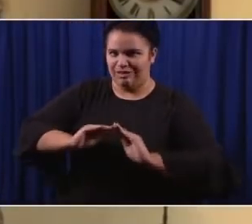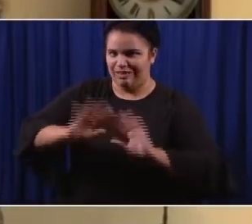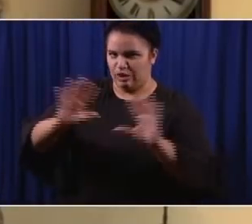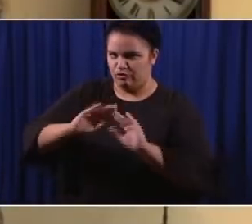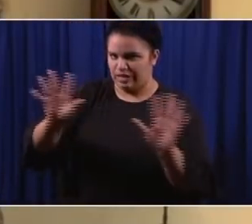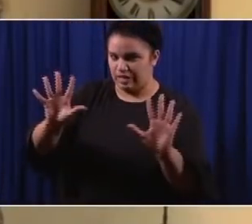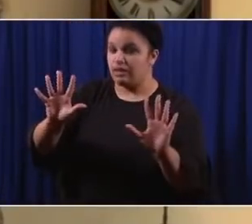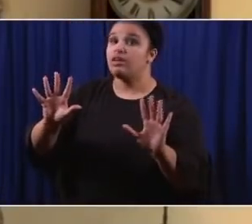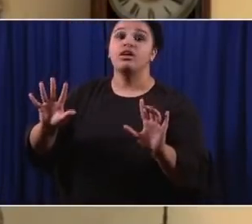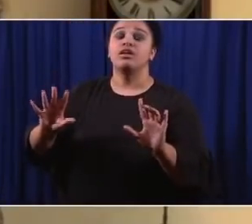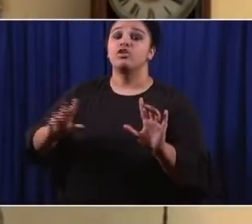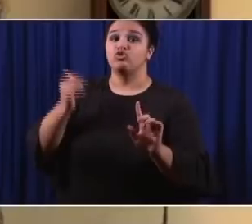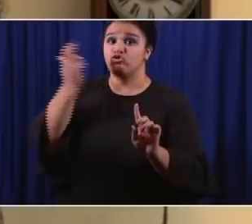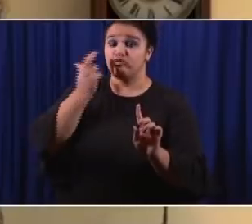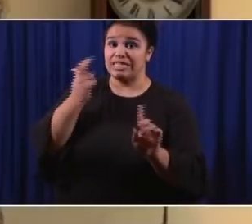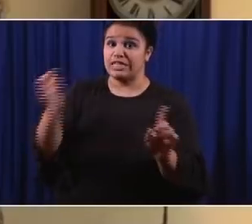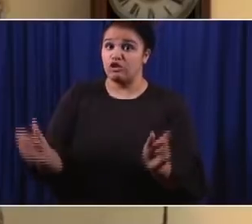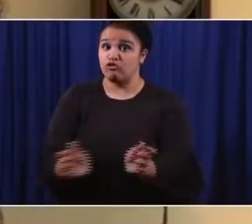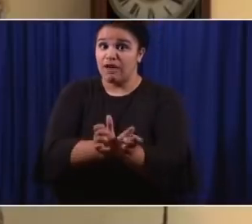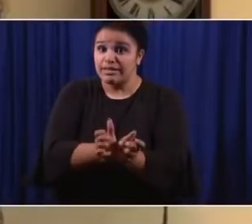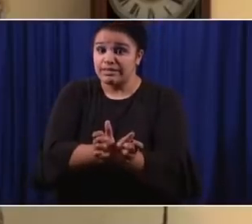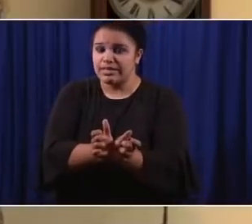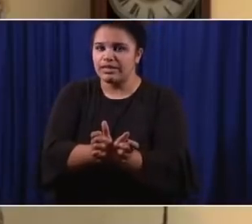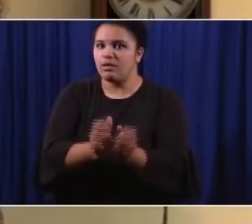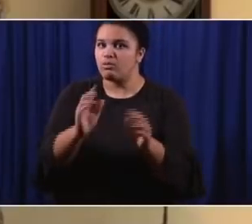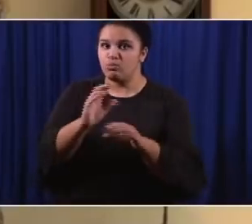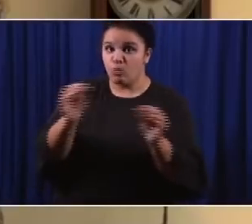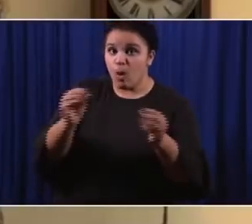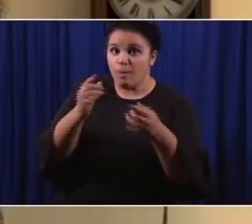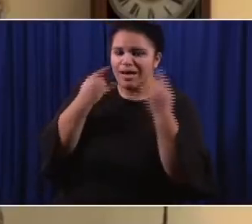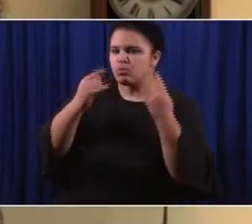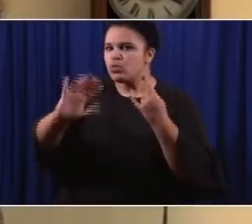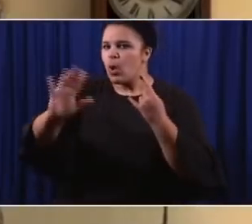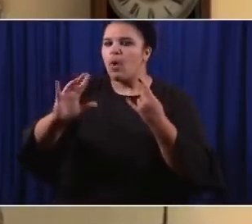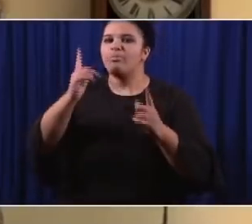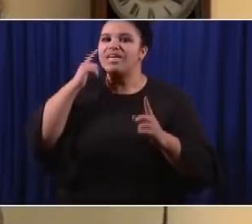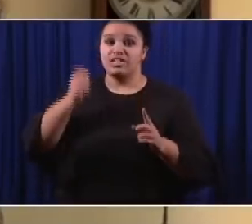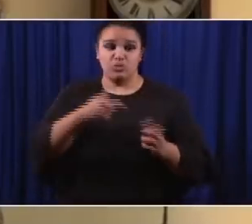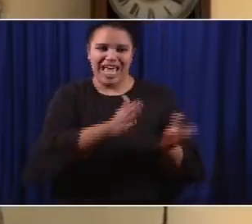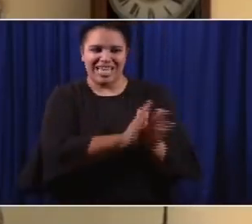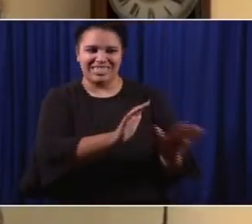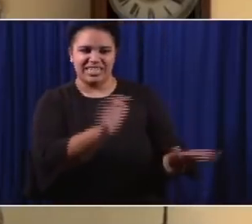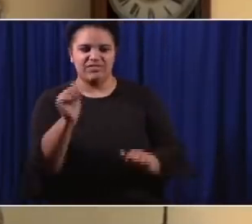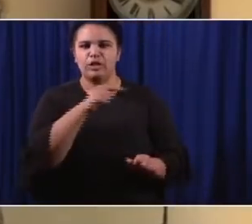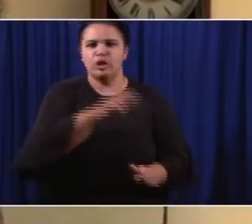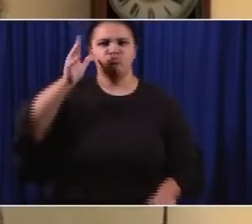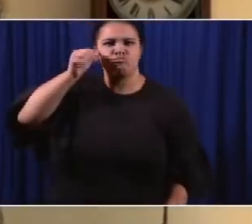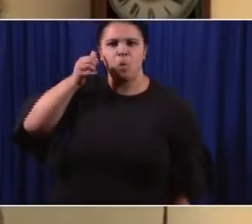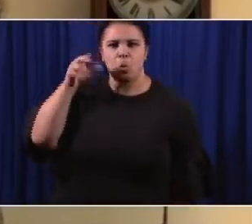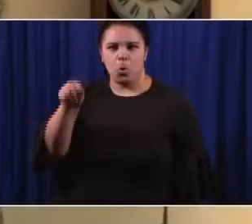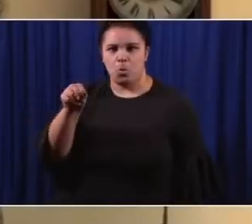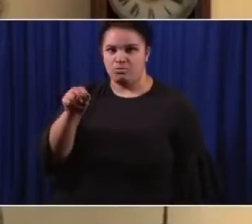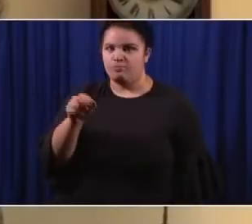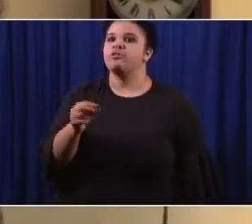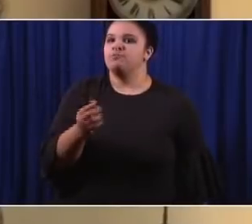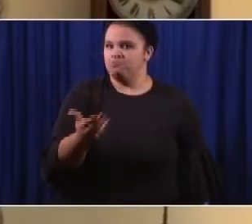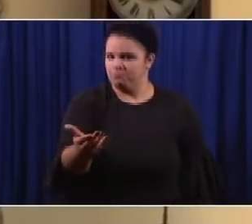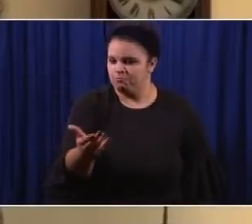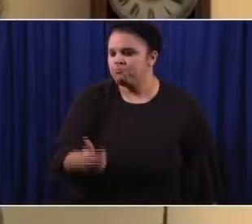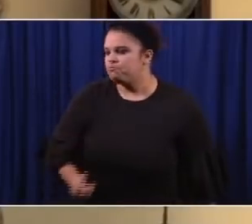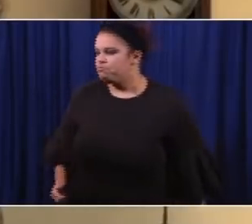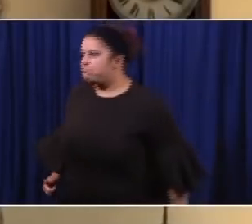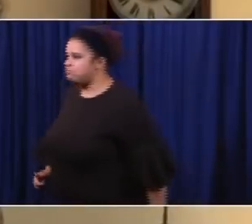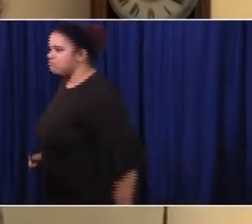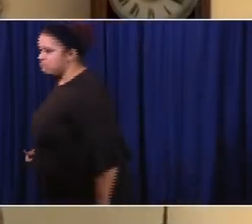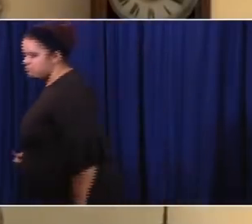continue to violate the school's policy. But I'd like to get your thoughts on that. Thank you. Sure. Let me just start by saying